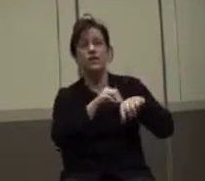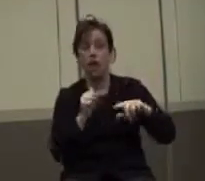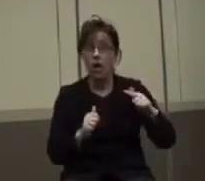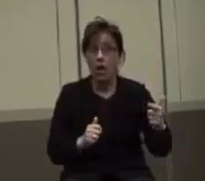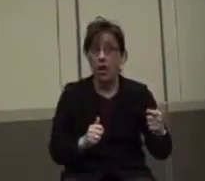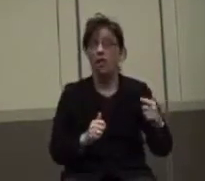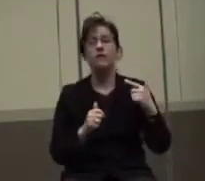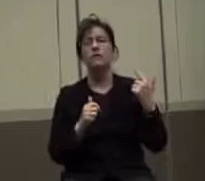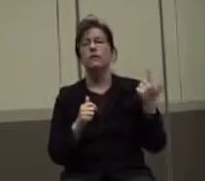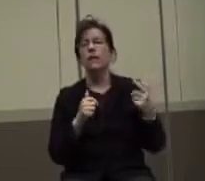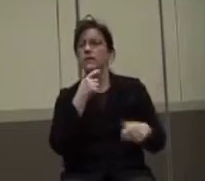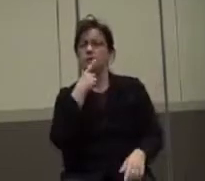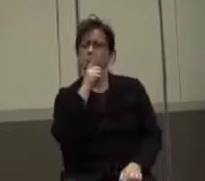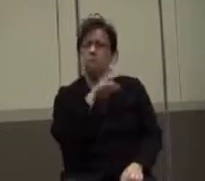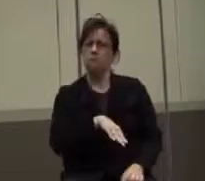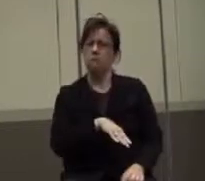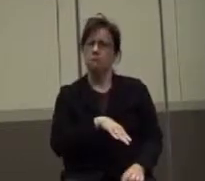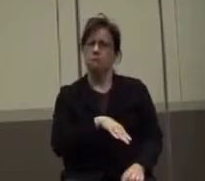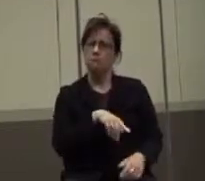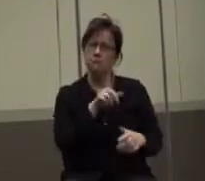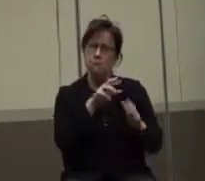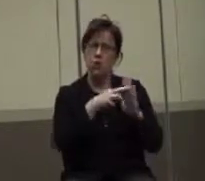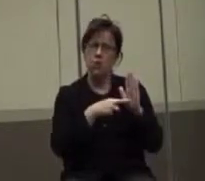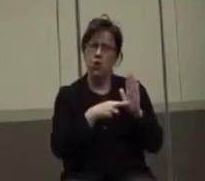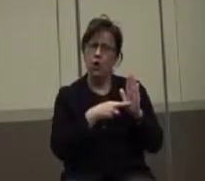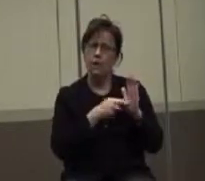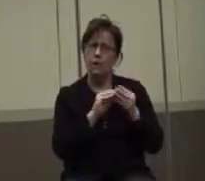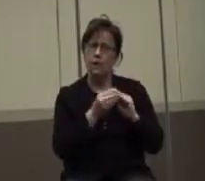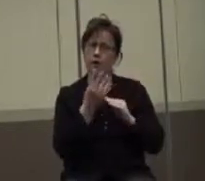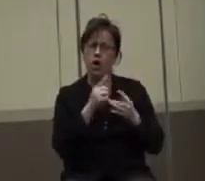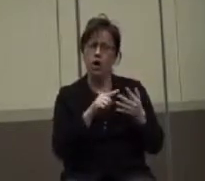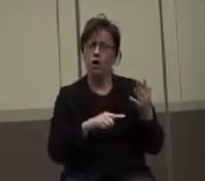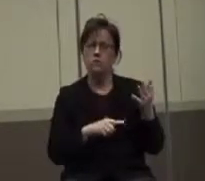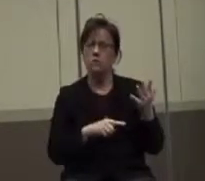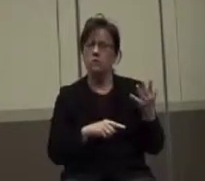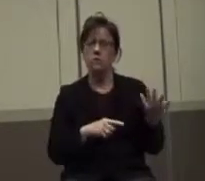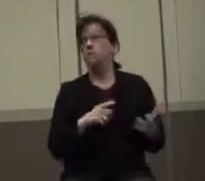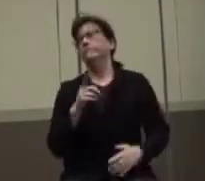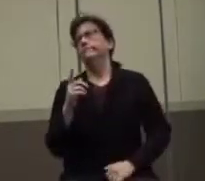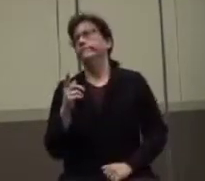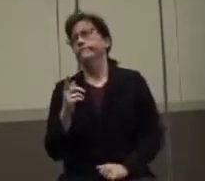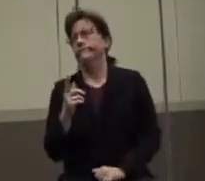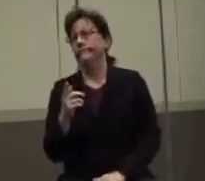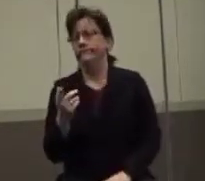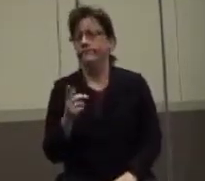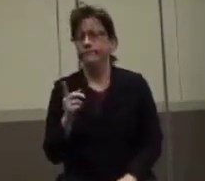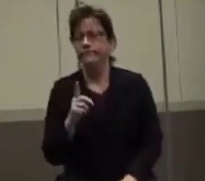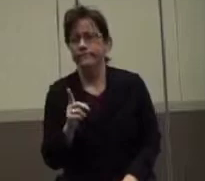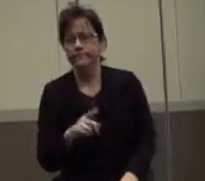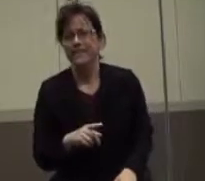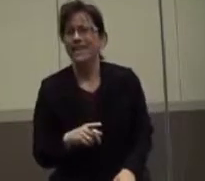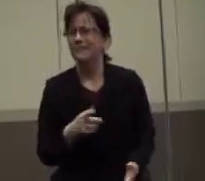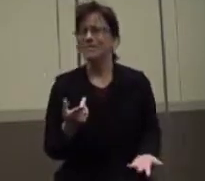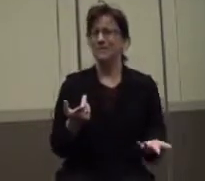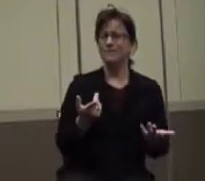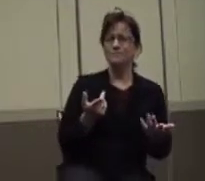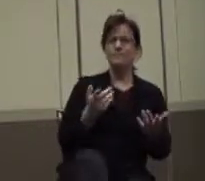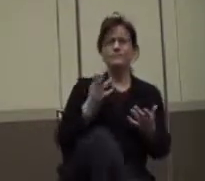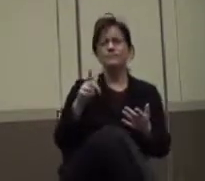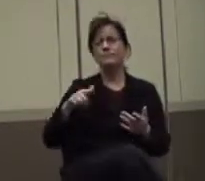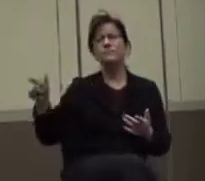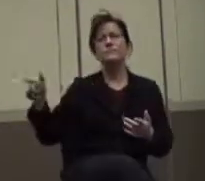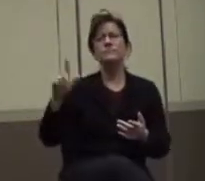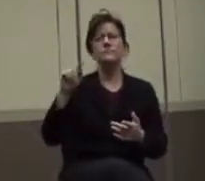Jill, rule 4? I'm like, yes, great, okay? And then a little bit later over here, Tracy says something, I go,